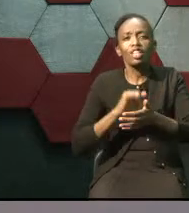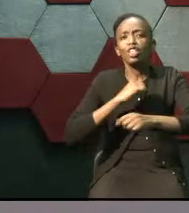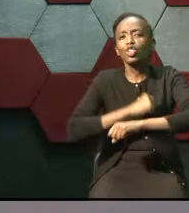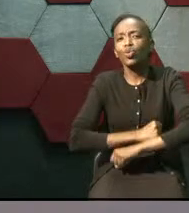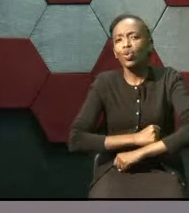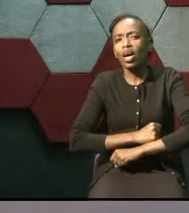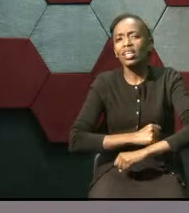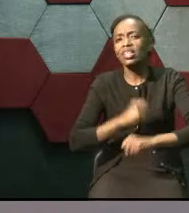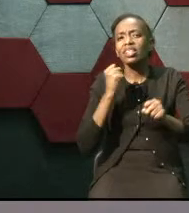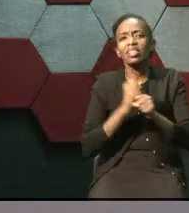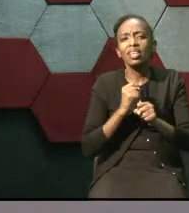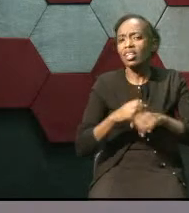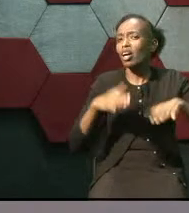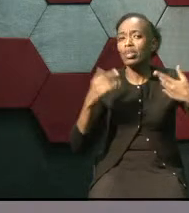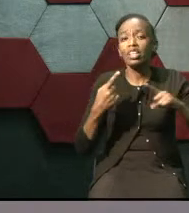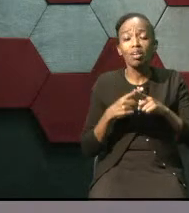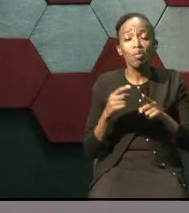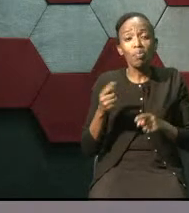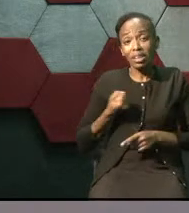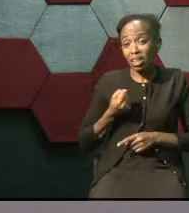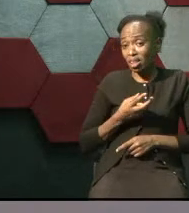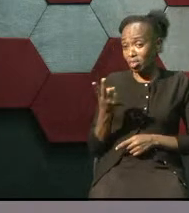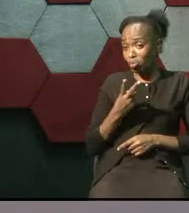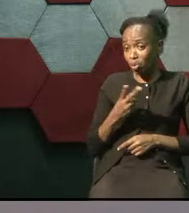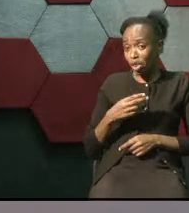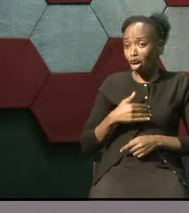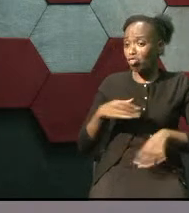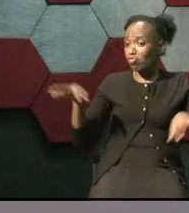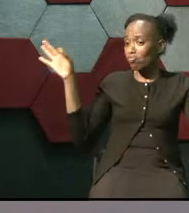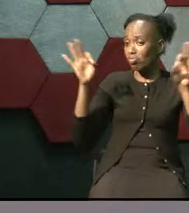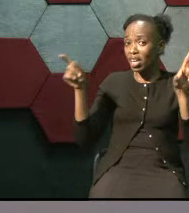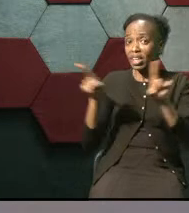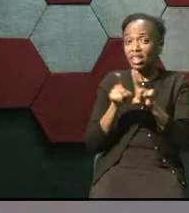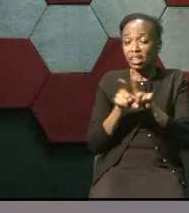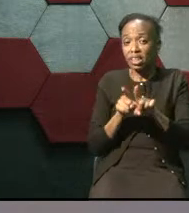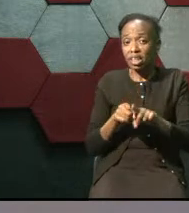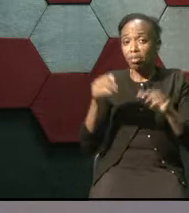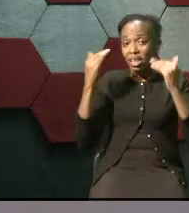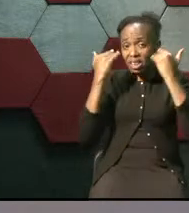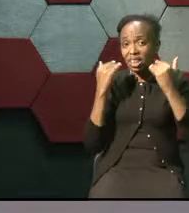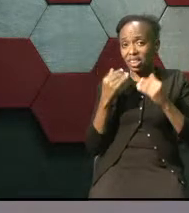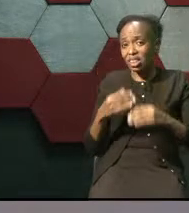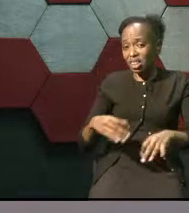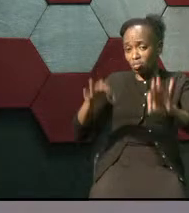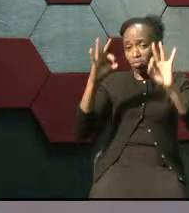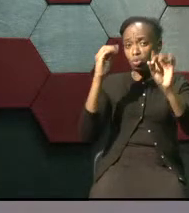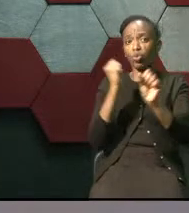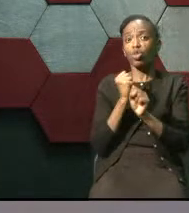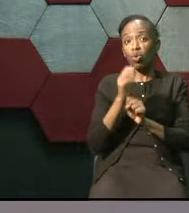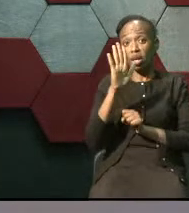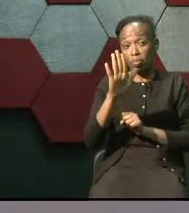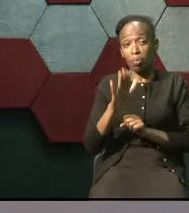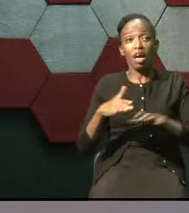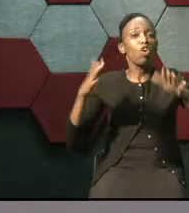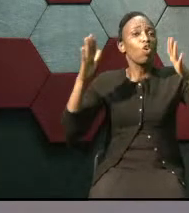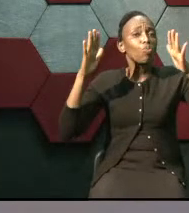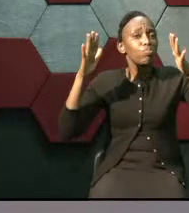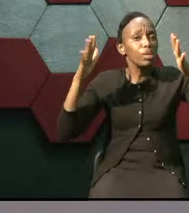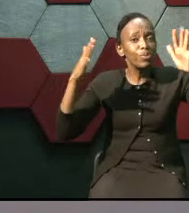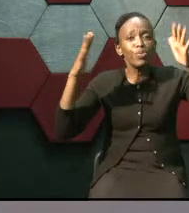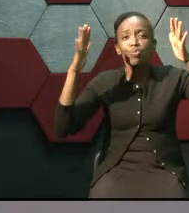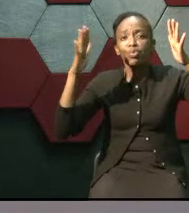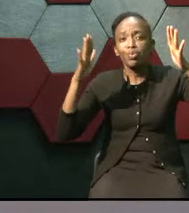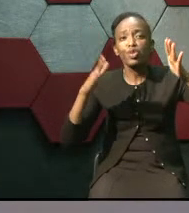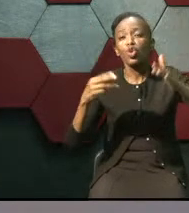but these ladies have blown our minds. The judges were impressed with your projects. Congratulations, extreme